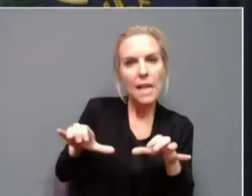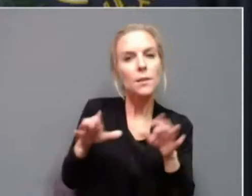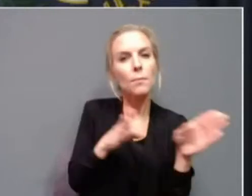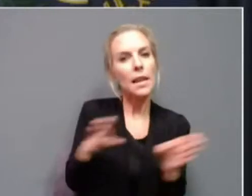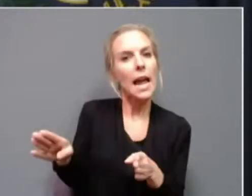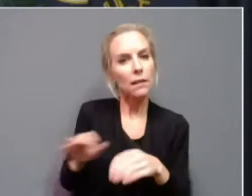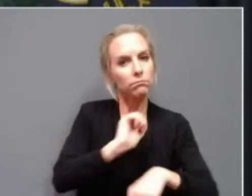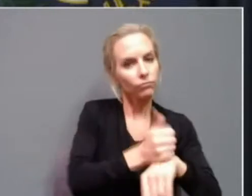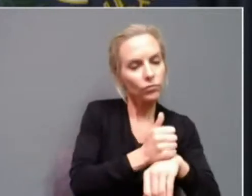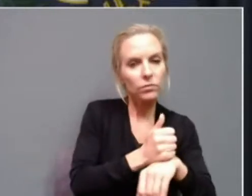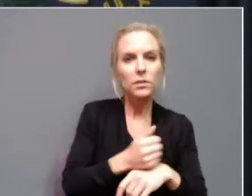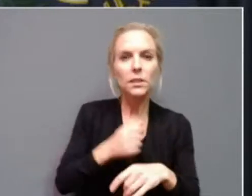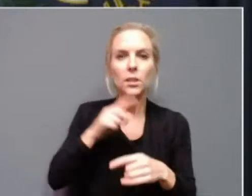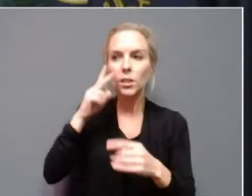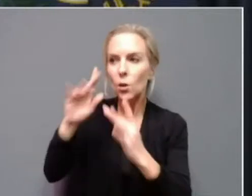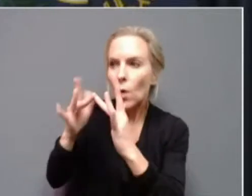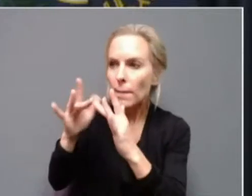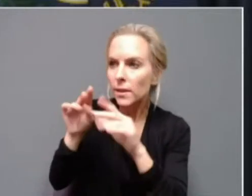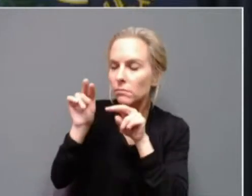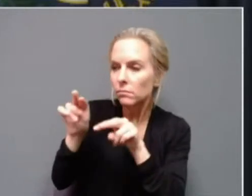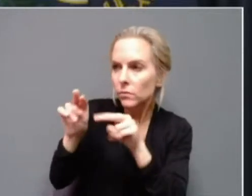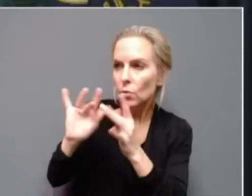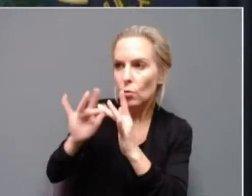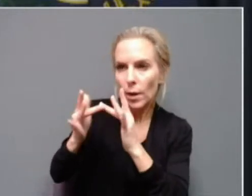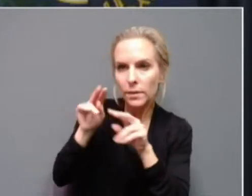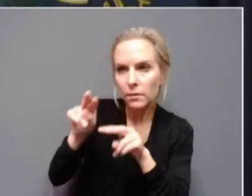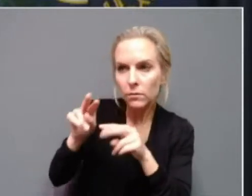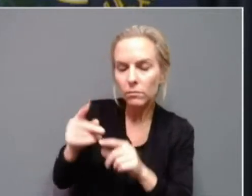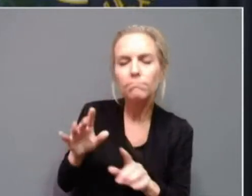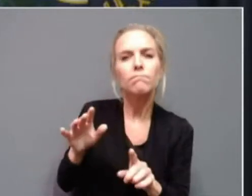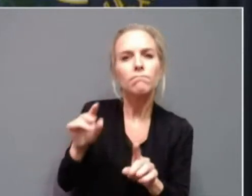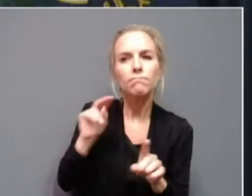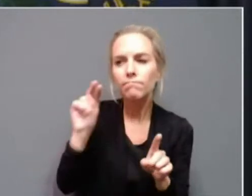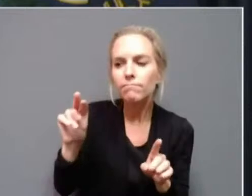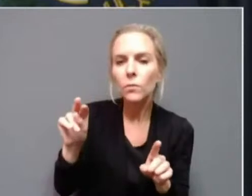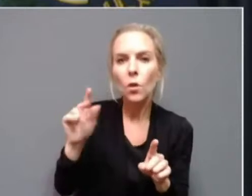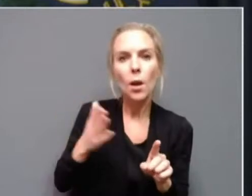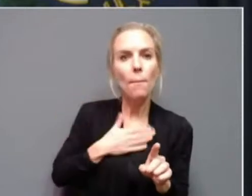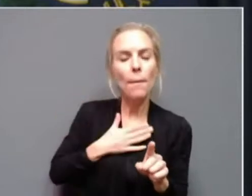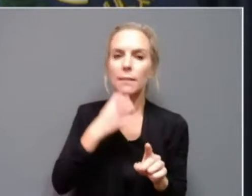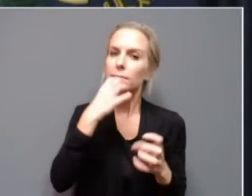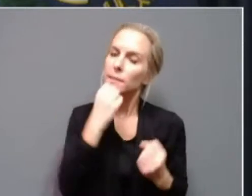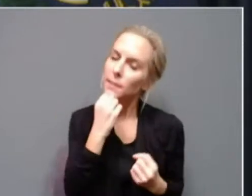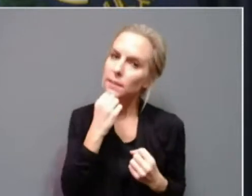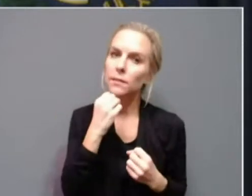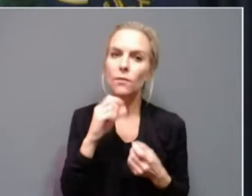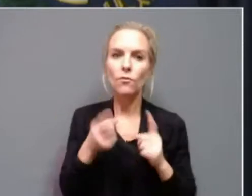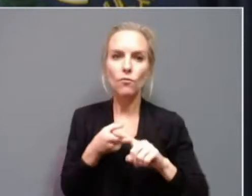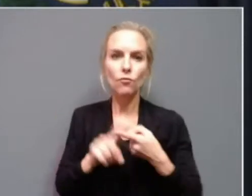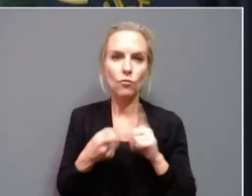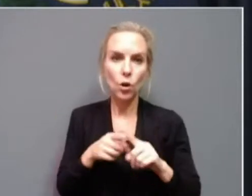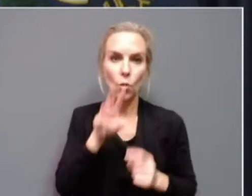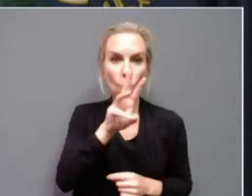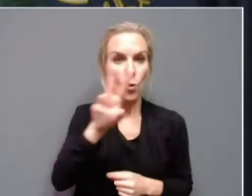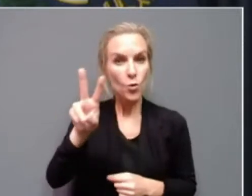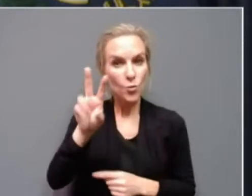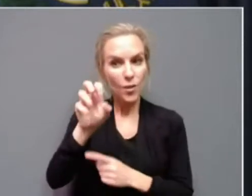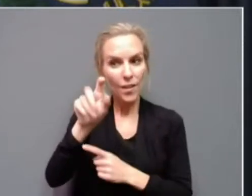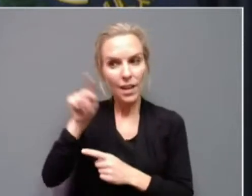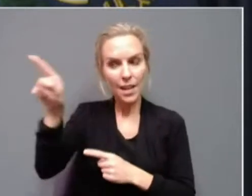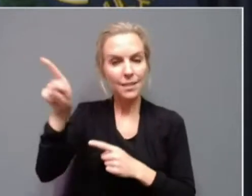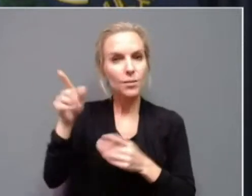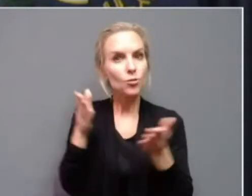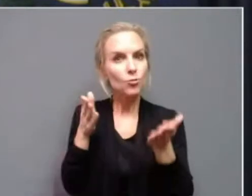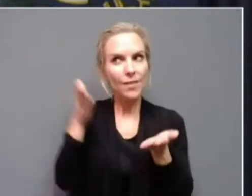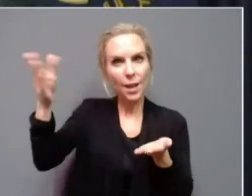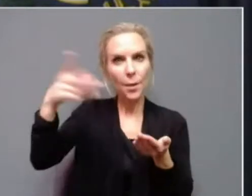checking that website and seeing one of my friends, my dear veterans, a World War II veteran who served in the Pacific. I saw his name pop